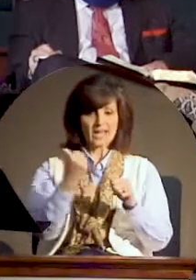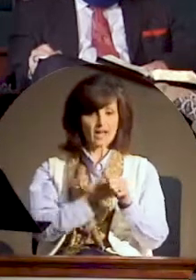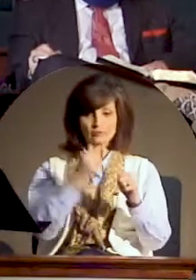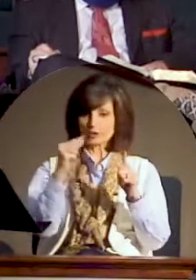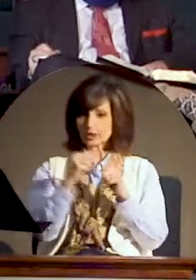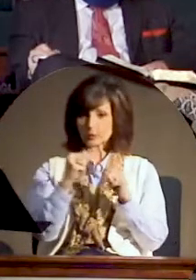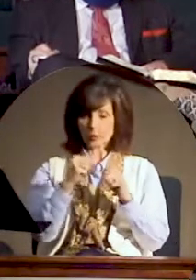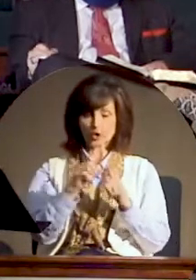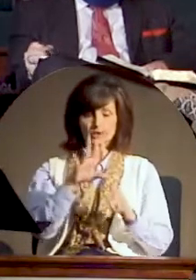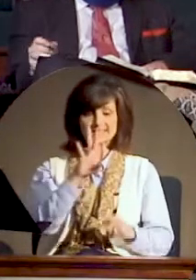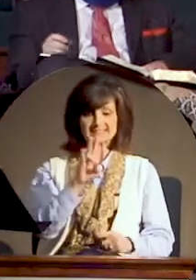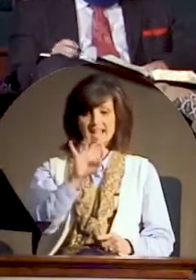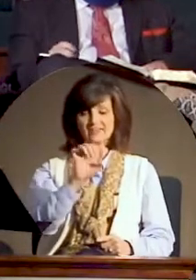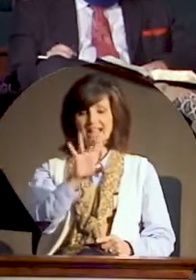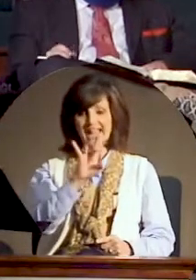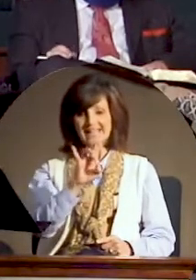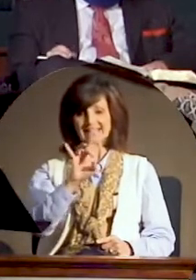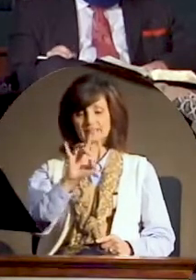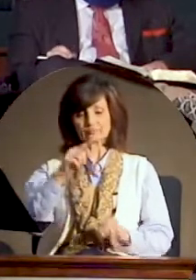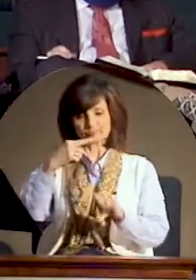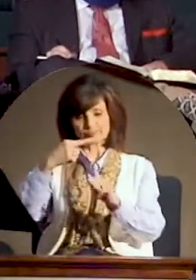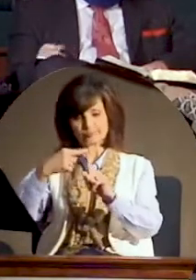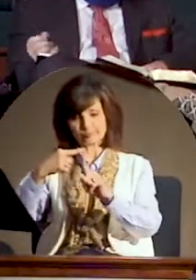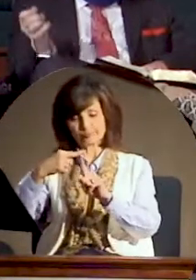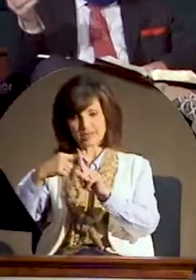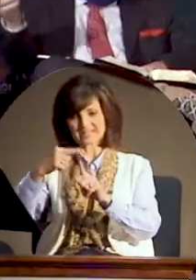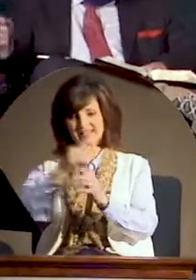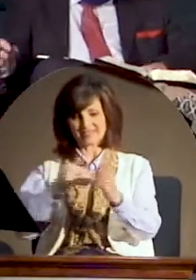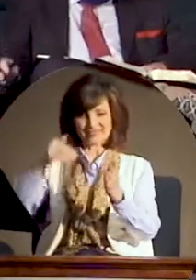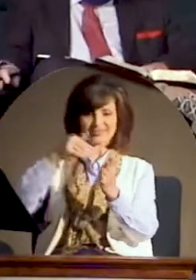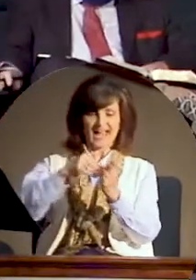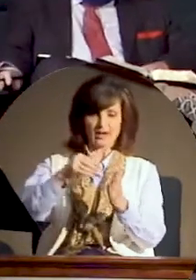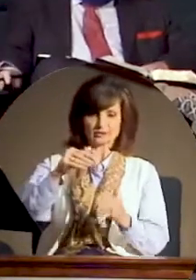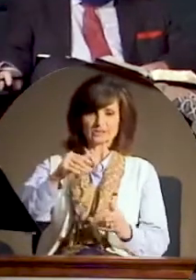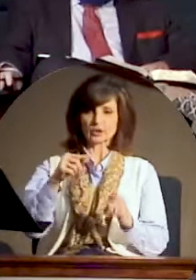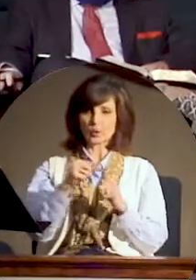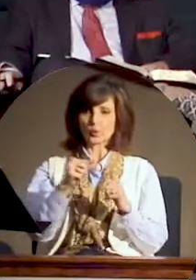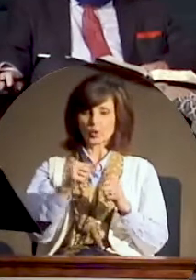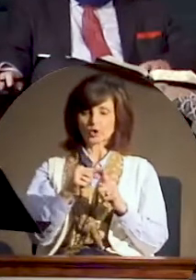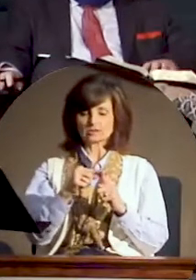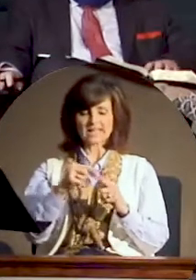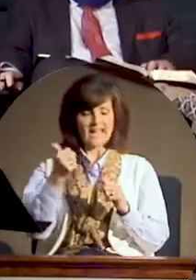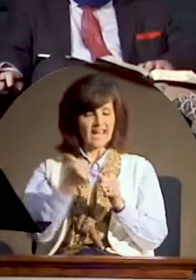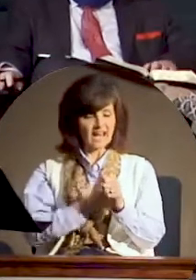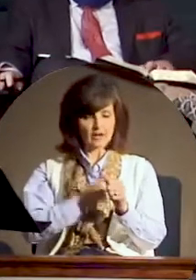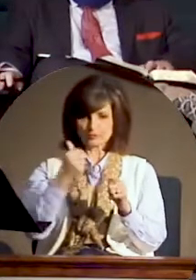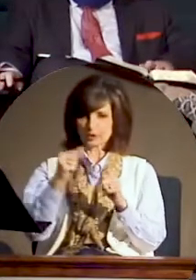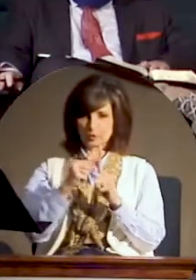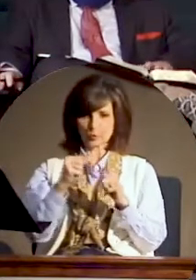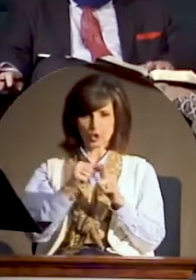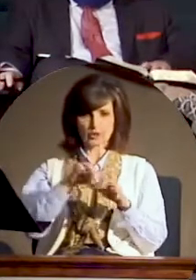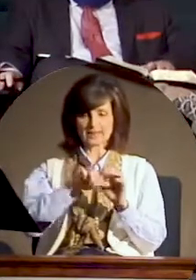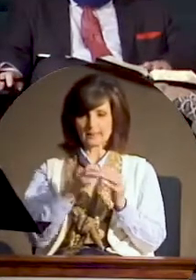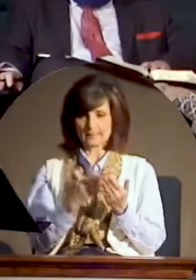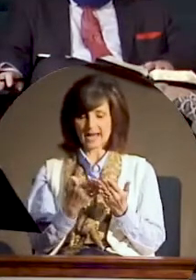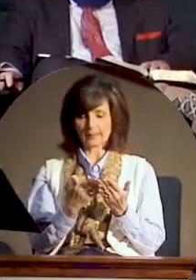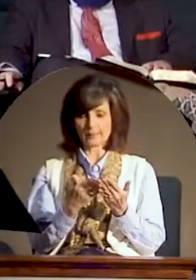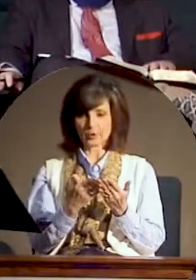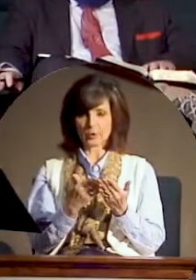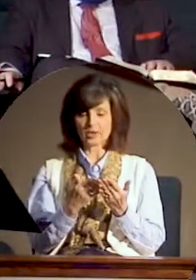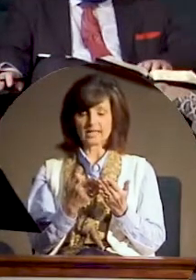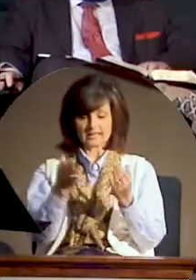word, 788 plus thousand of those words, every word of the Bible